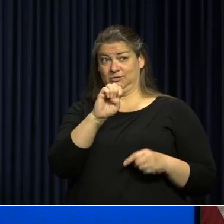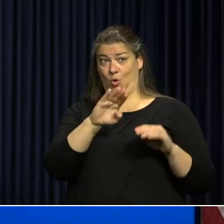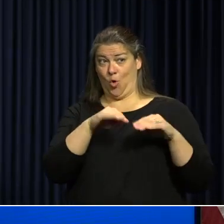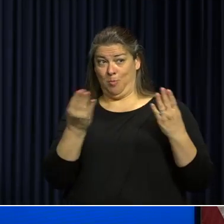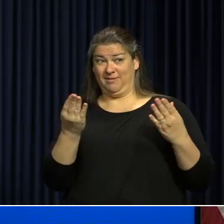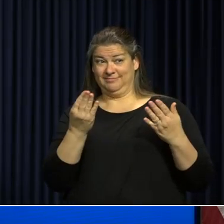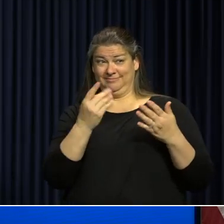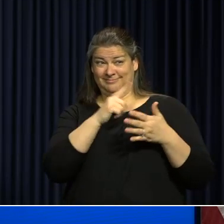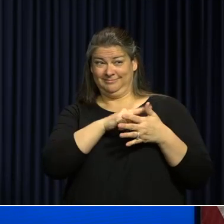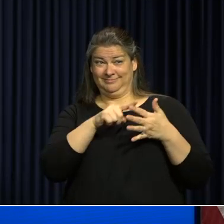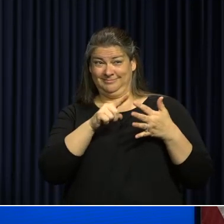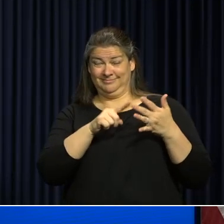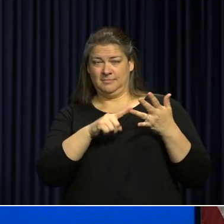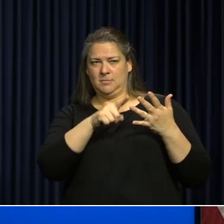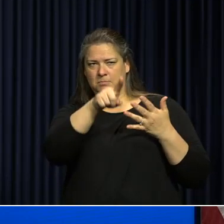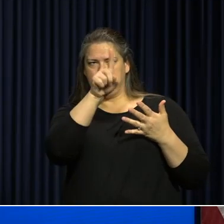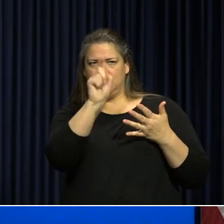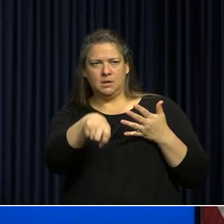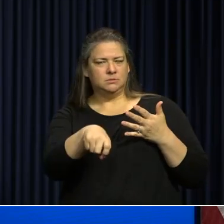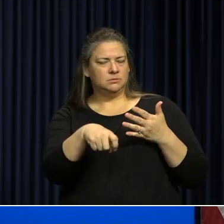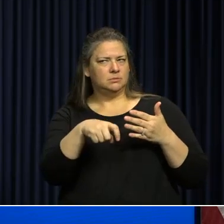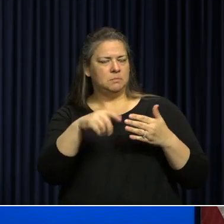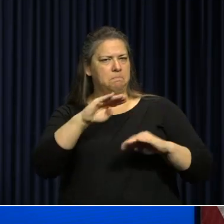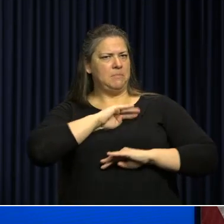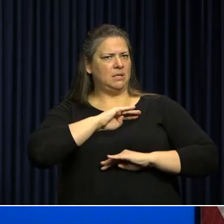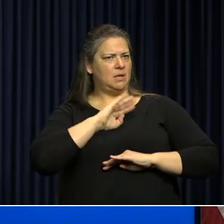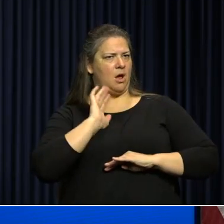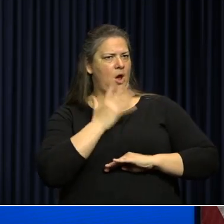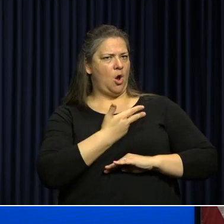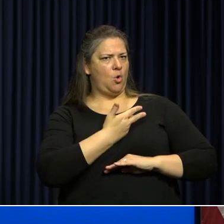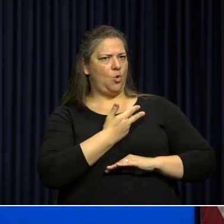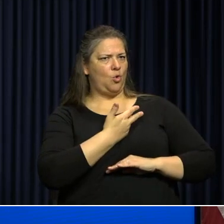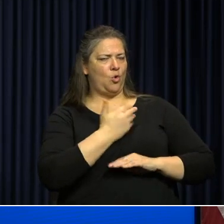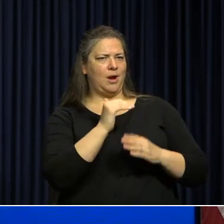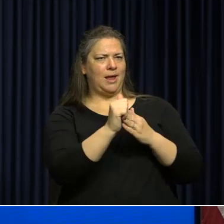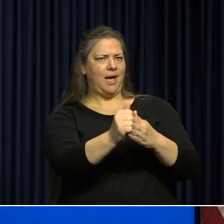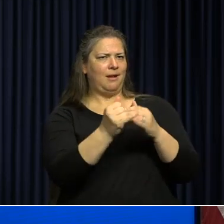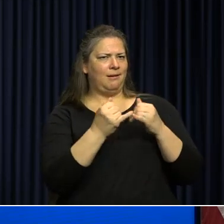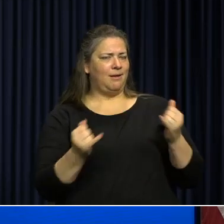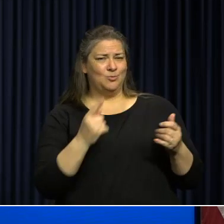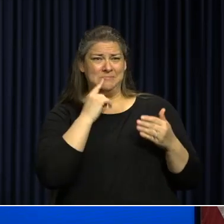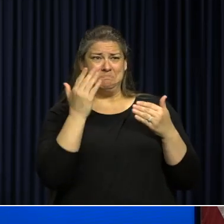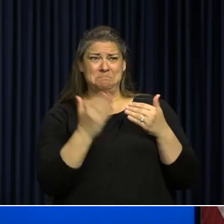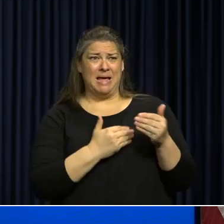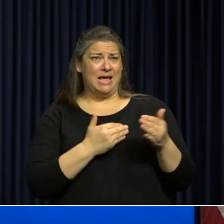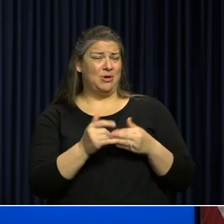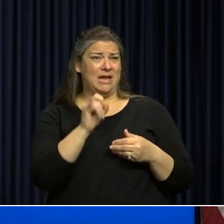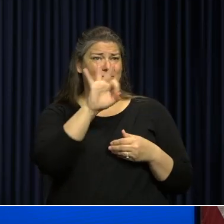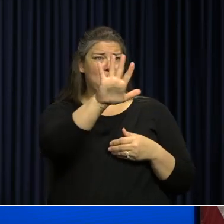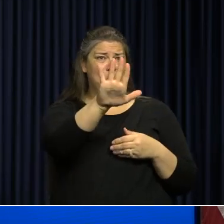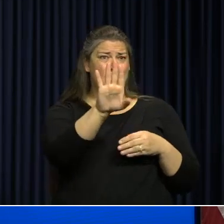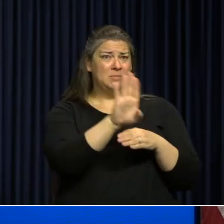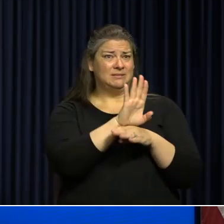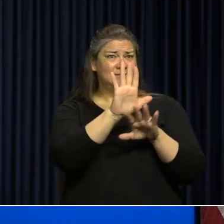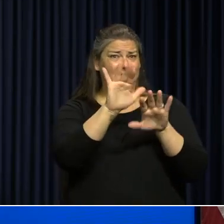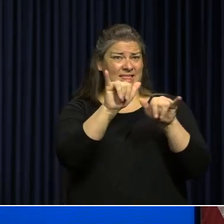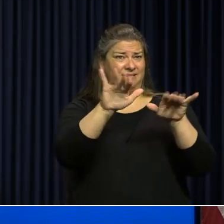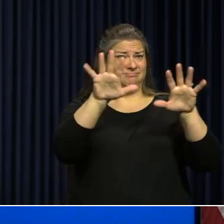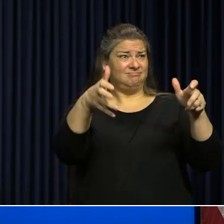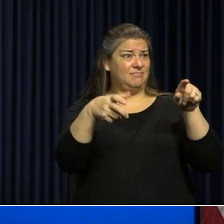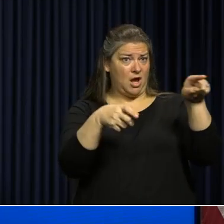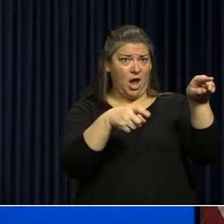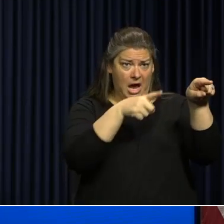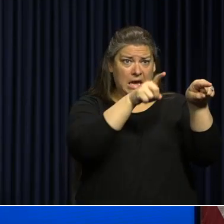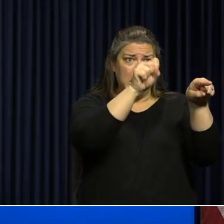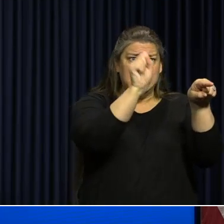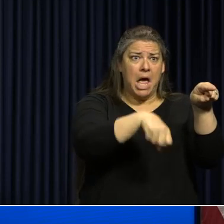you have to meet the guidelines. And it doesn't matter if somebody else in your industry can meet them and you can't. If you can't